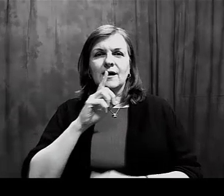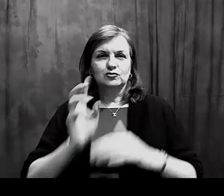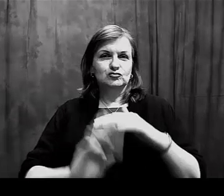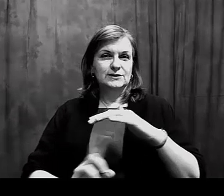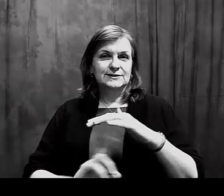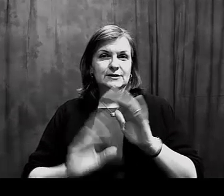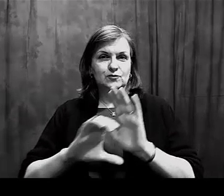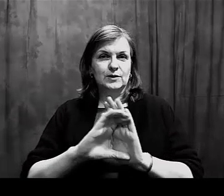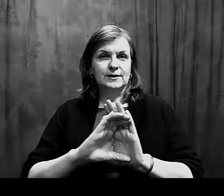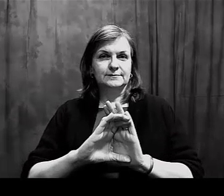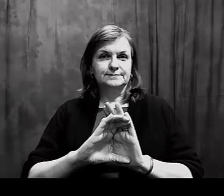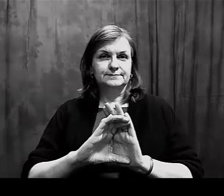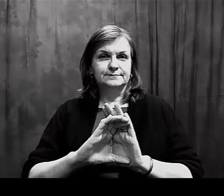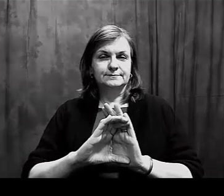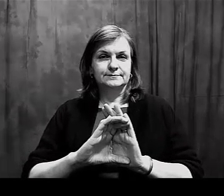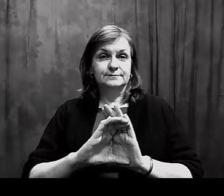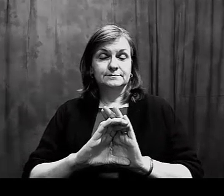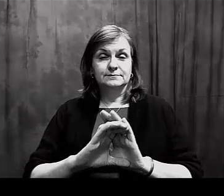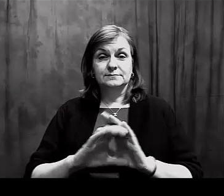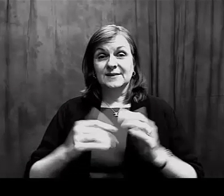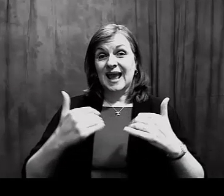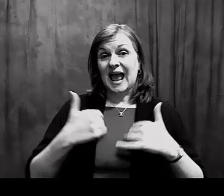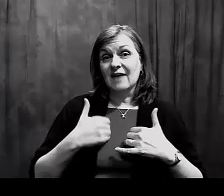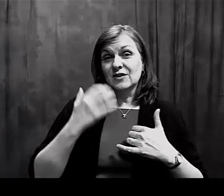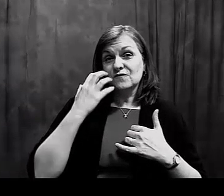probably said that freckles are recessive.